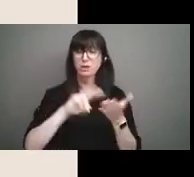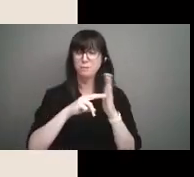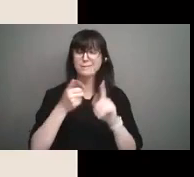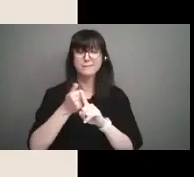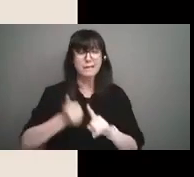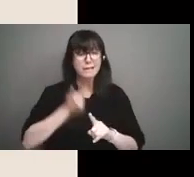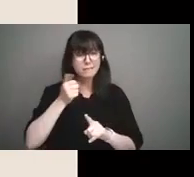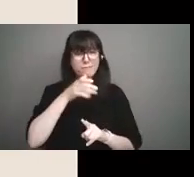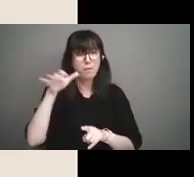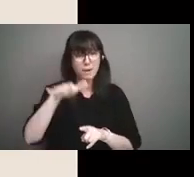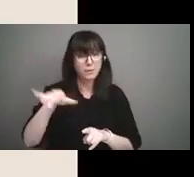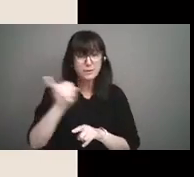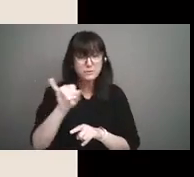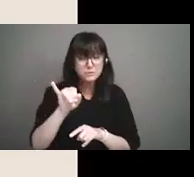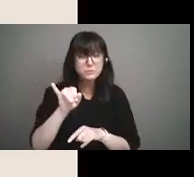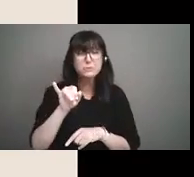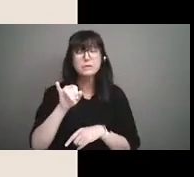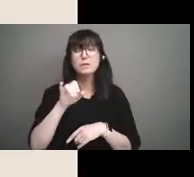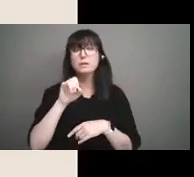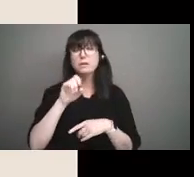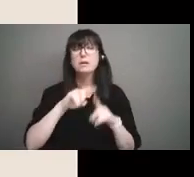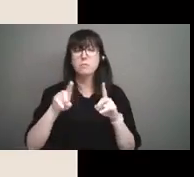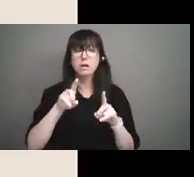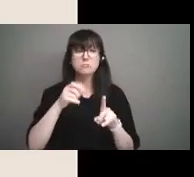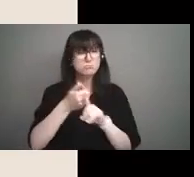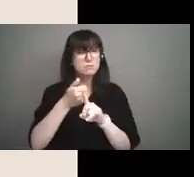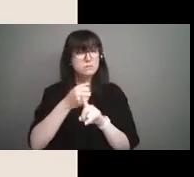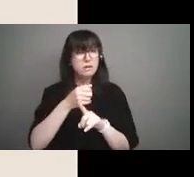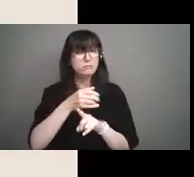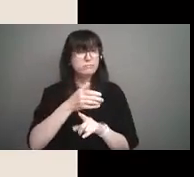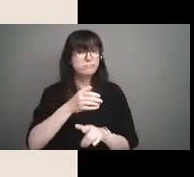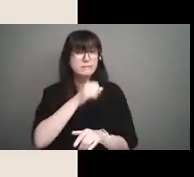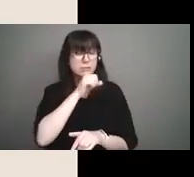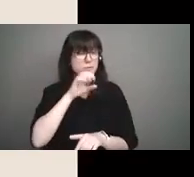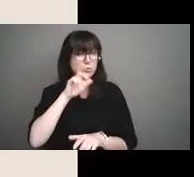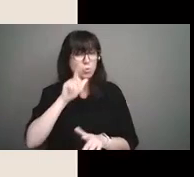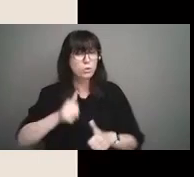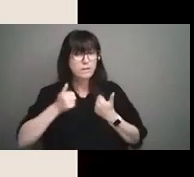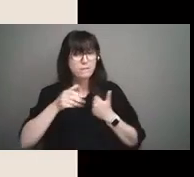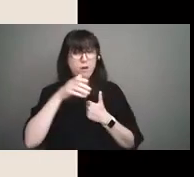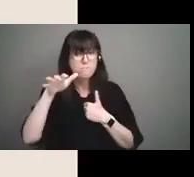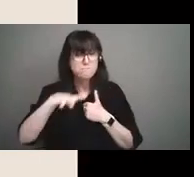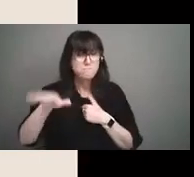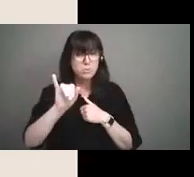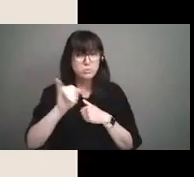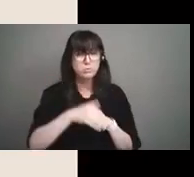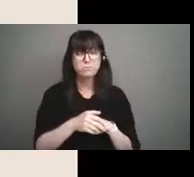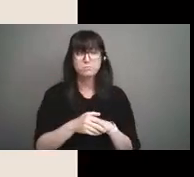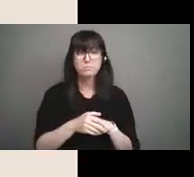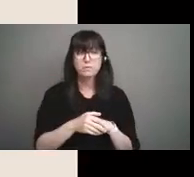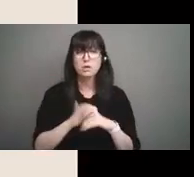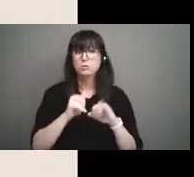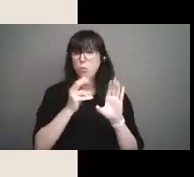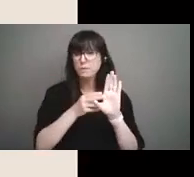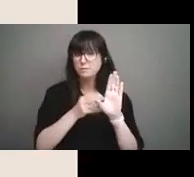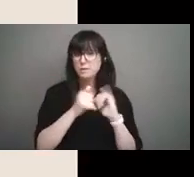themselves, but in fact, usually they were rural older adults. So I mentioned I talk a little bit about participant recruitment. So